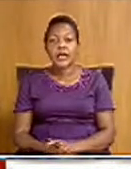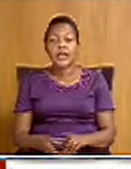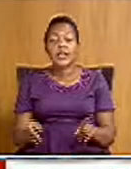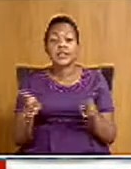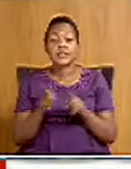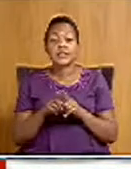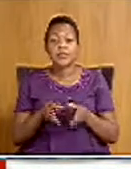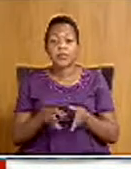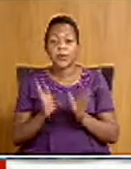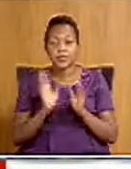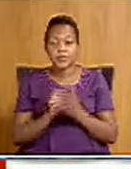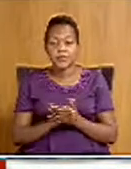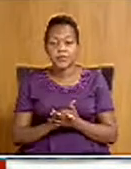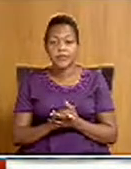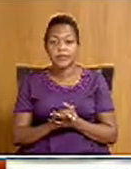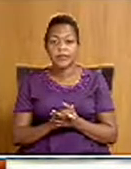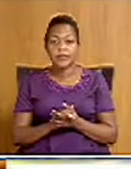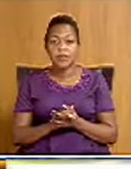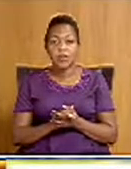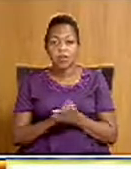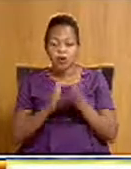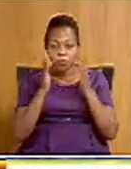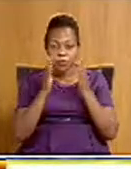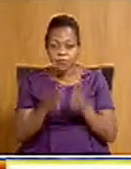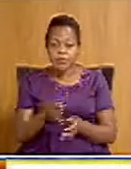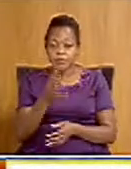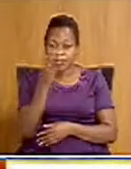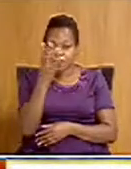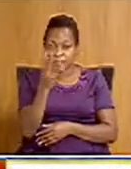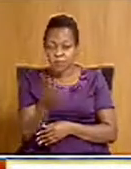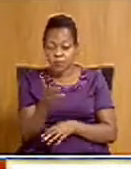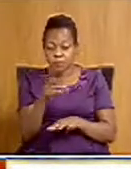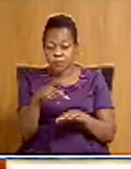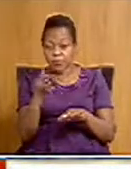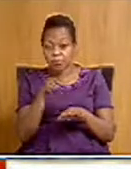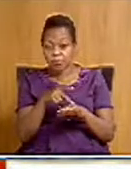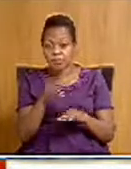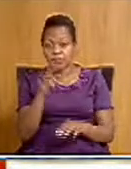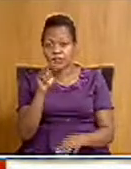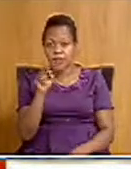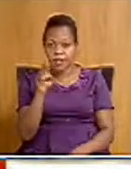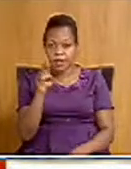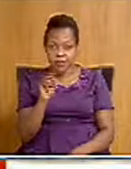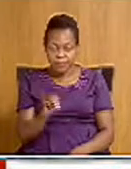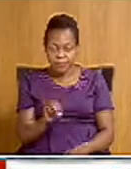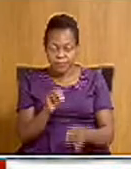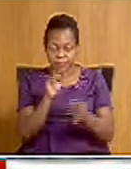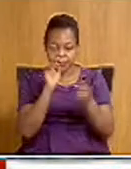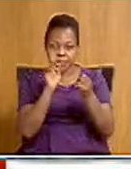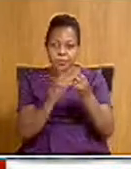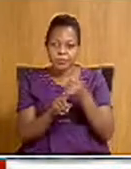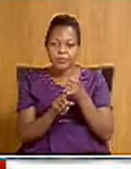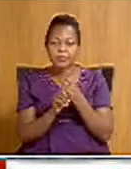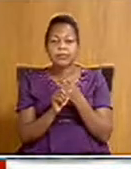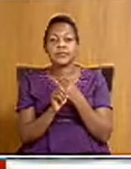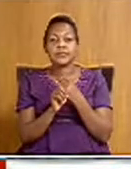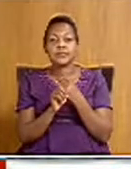Accordingly, we distilled the 4 principles of NRM. Number 1,